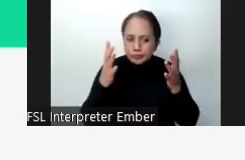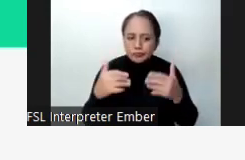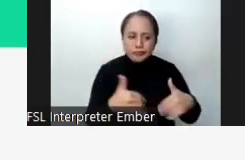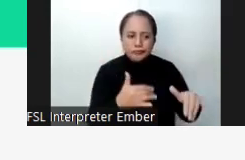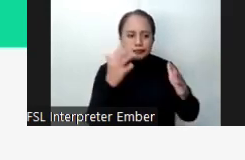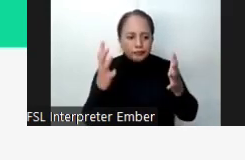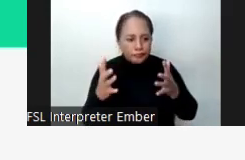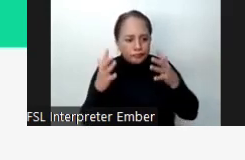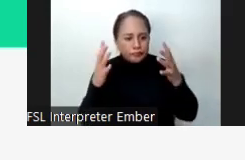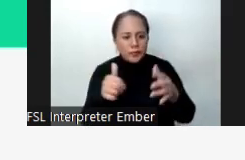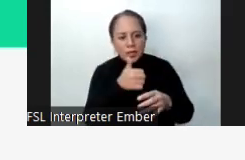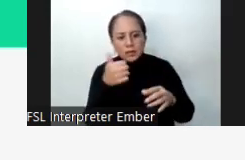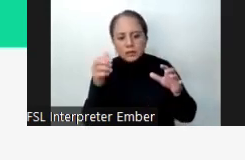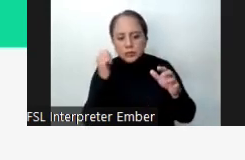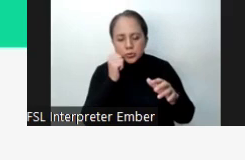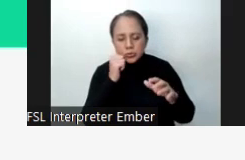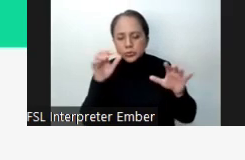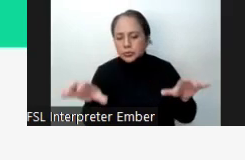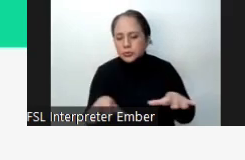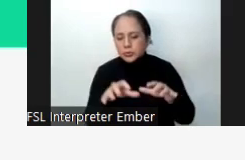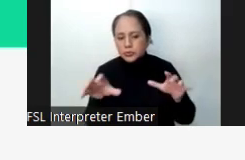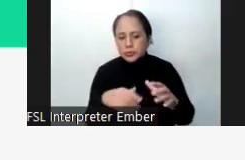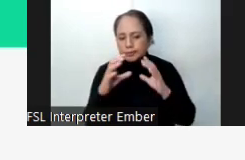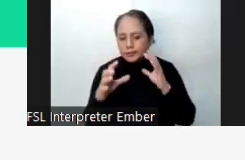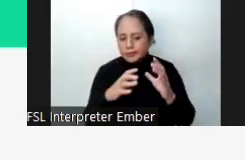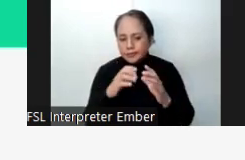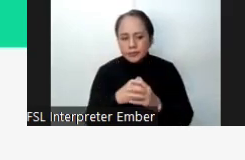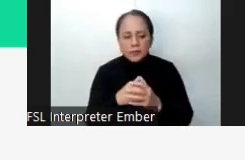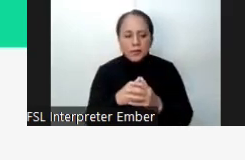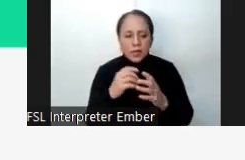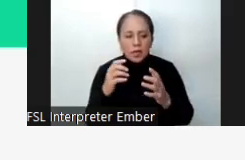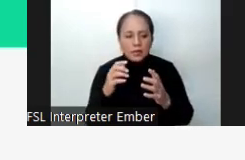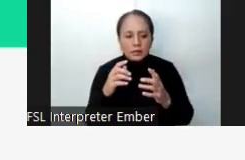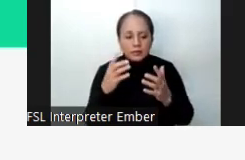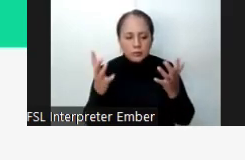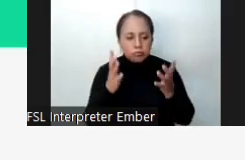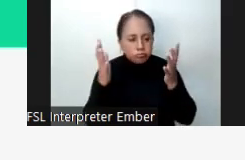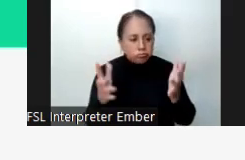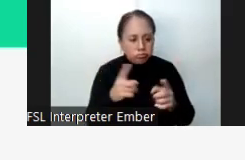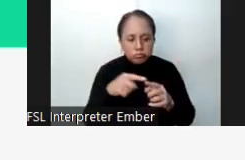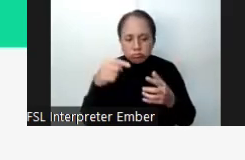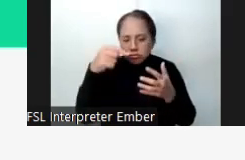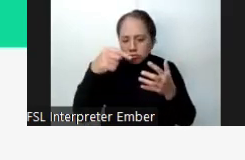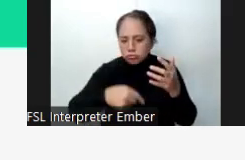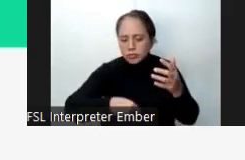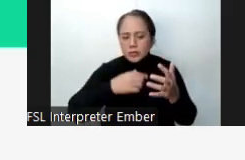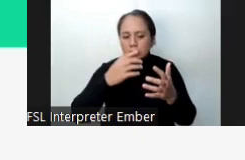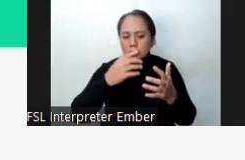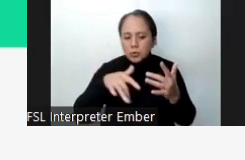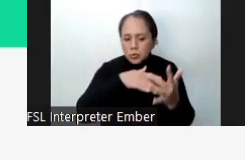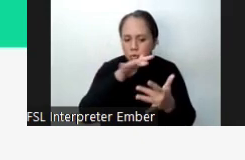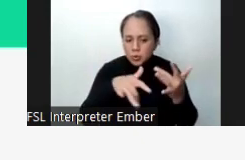playtime, and other everyday routines at home. It is important to note that these interactions